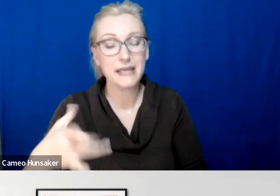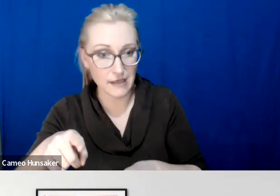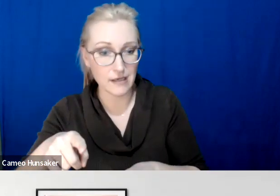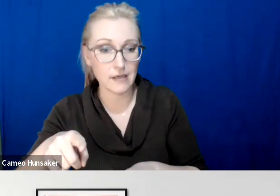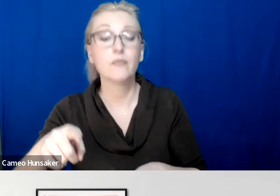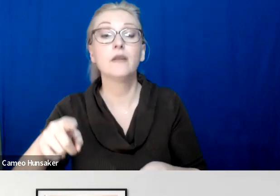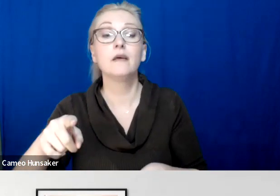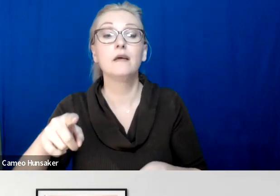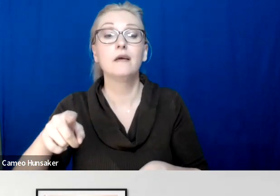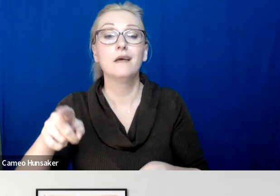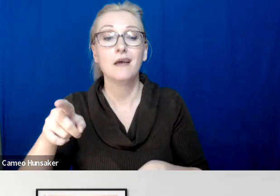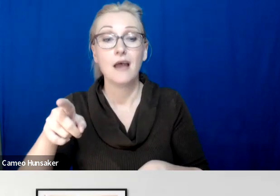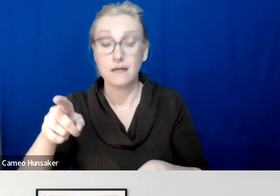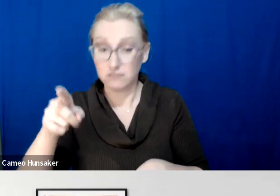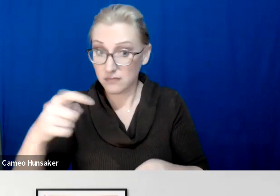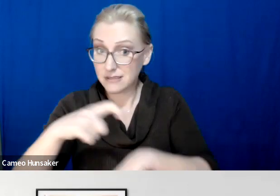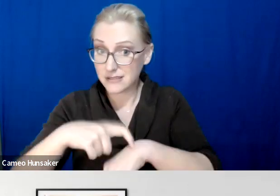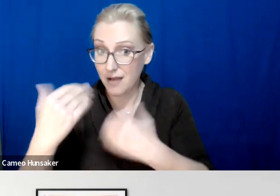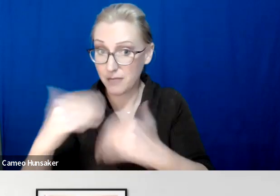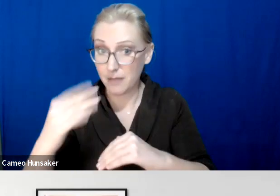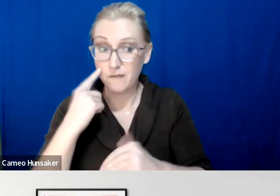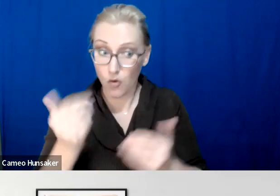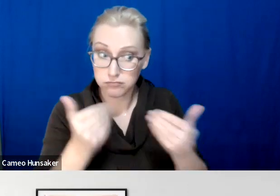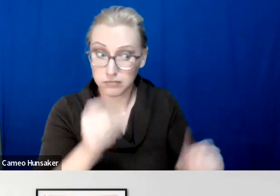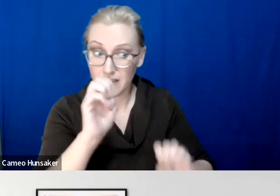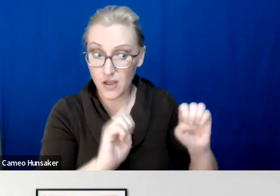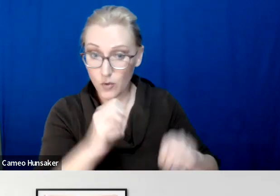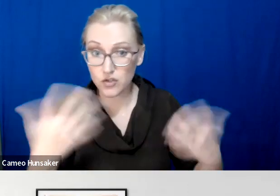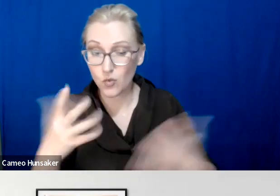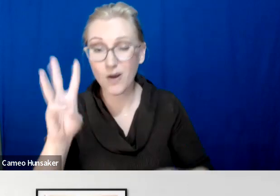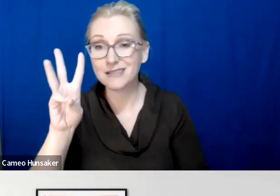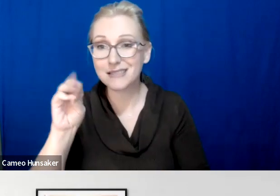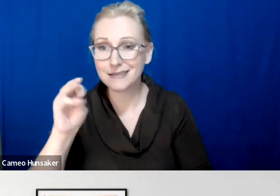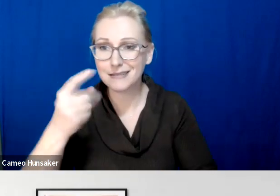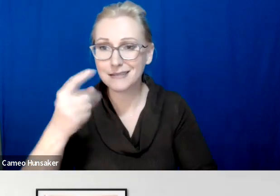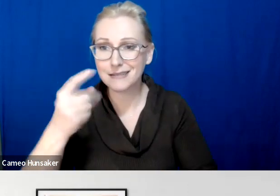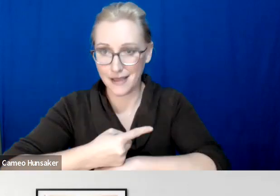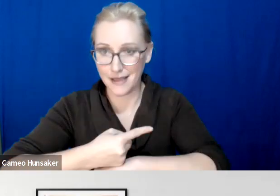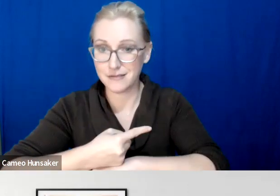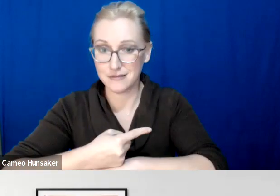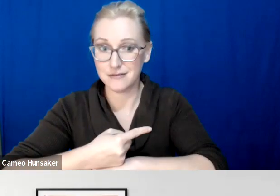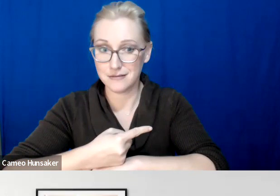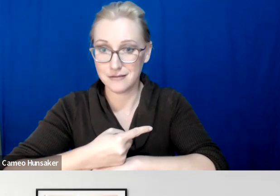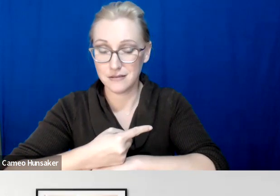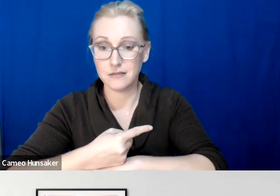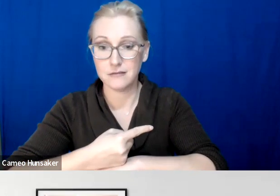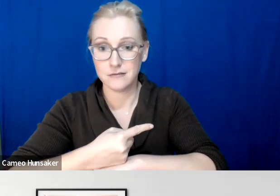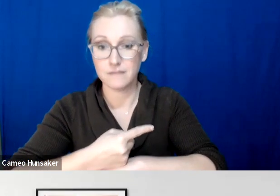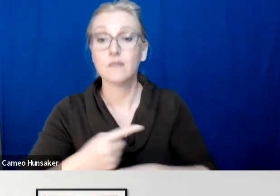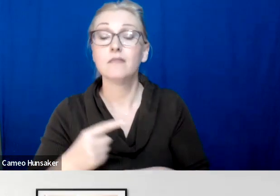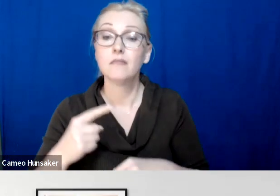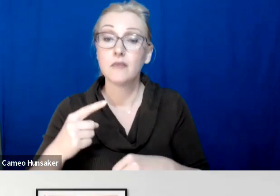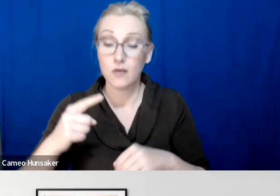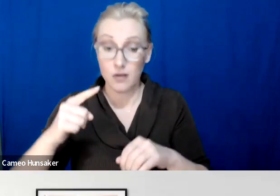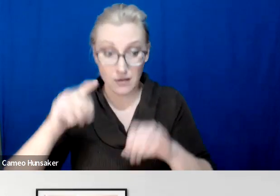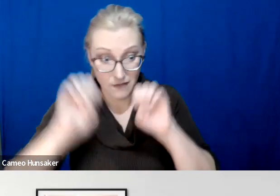days to conduct the evaluation and get you the results. And the results would be discussed with you in an IFSP